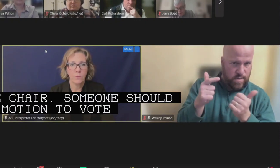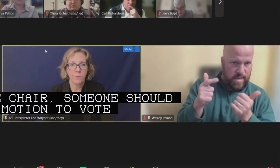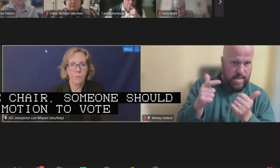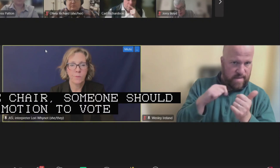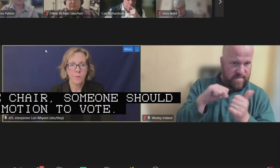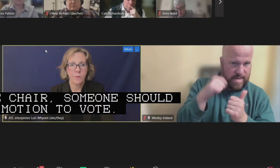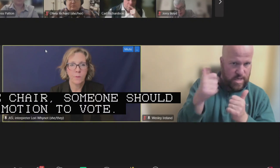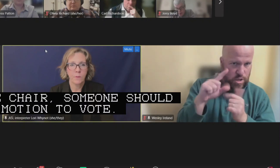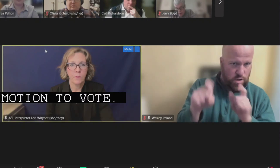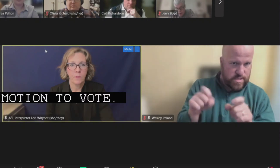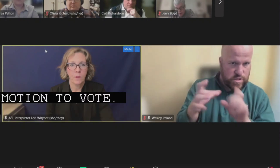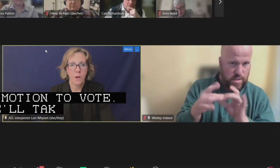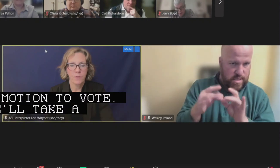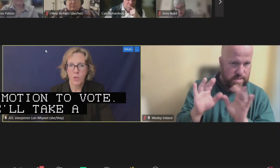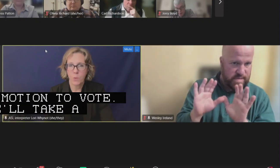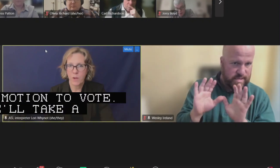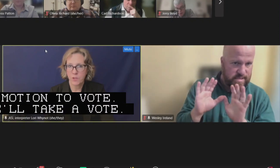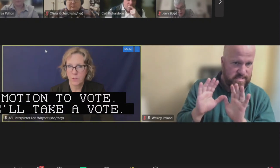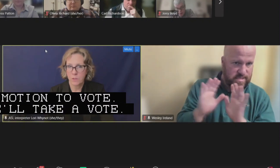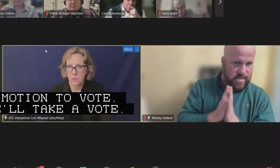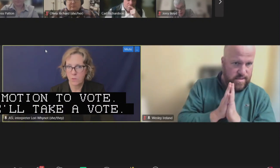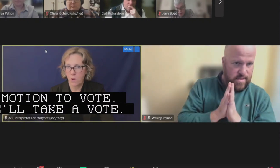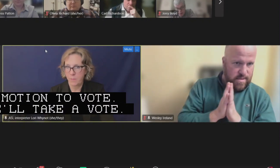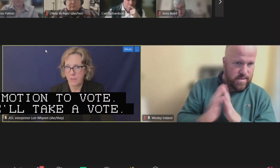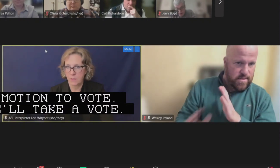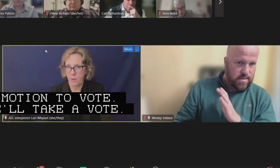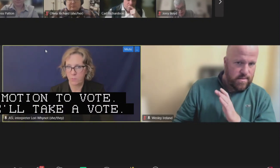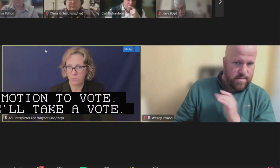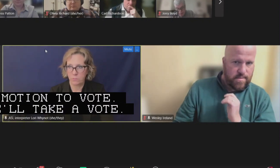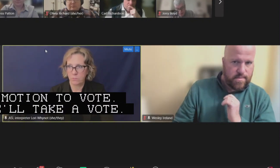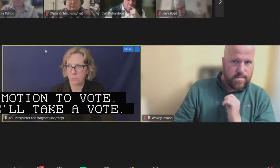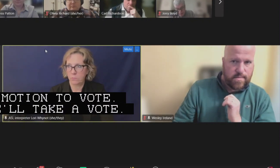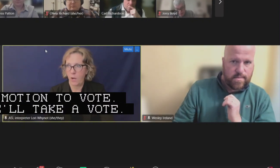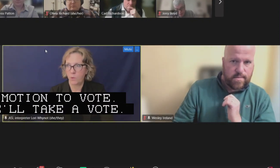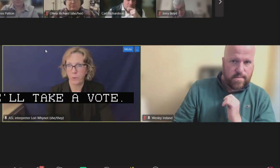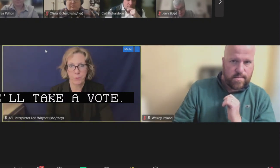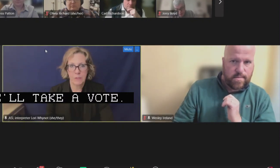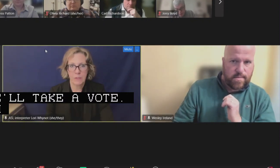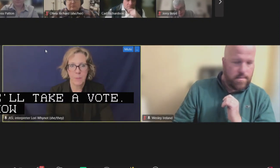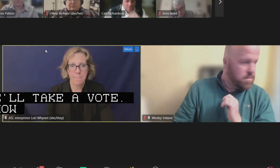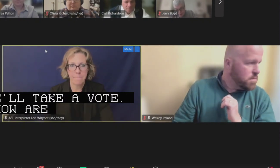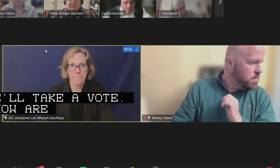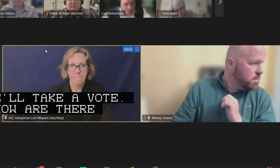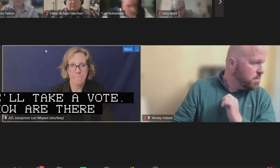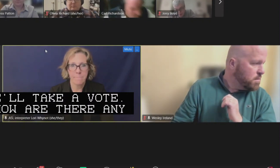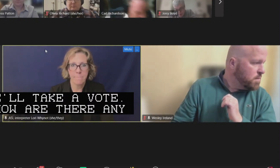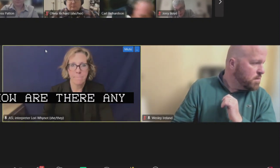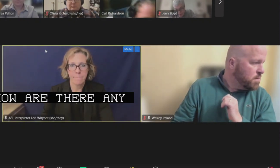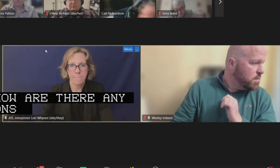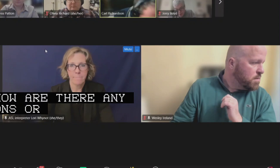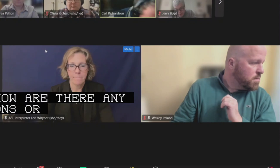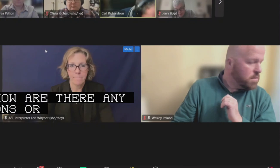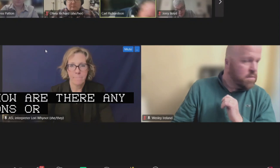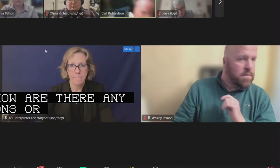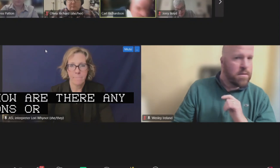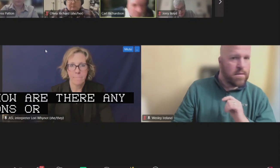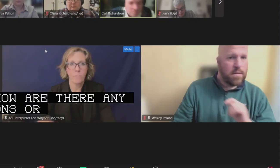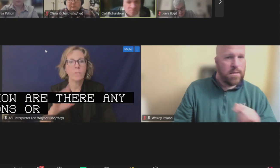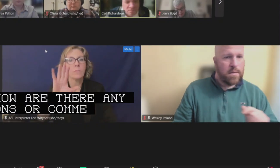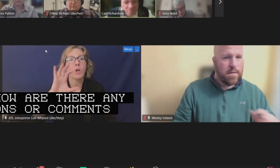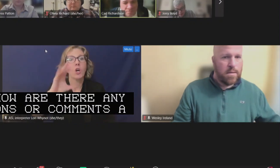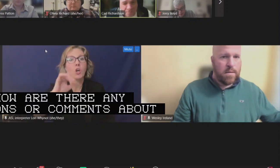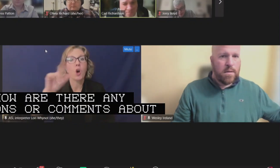now, are there any questions or comments about how we're going to proceed? Wes, this is